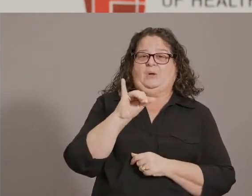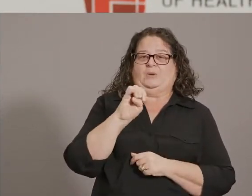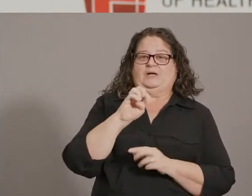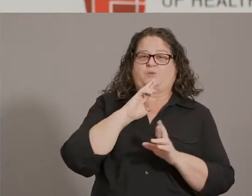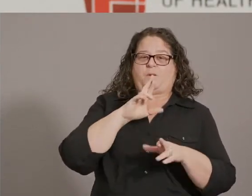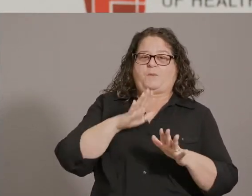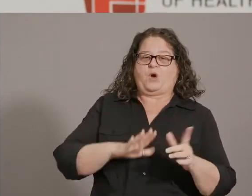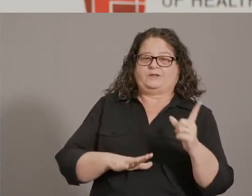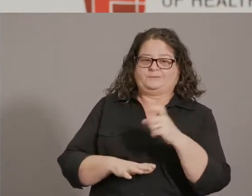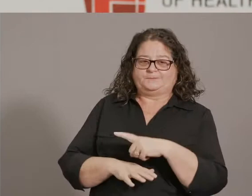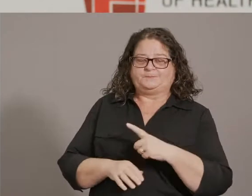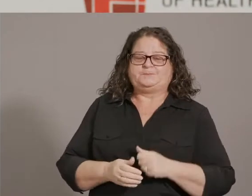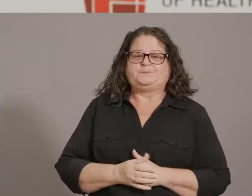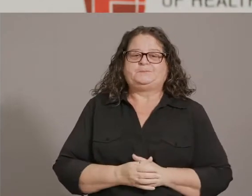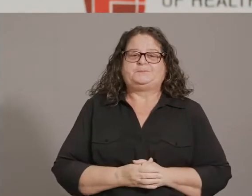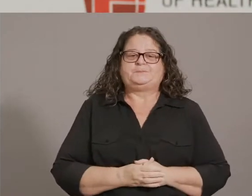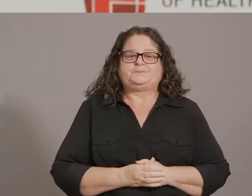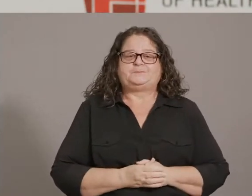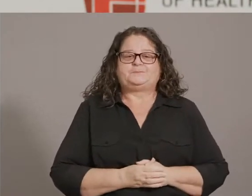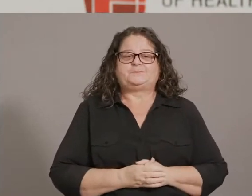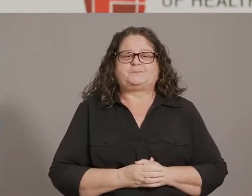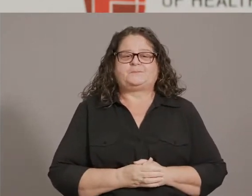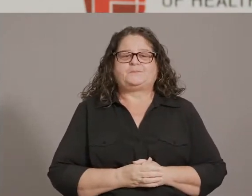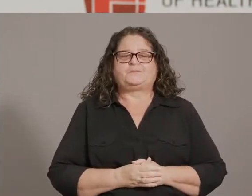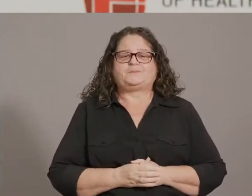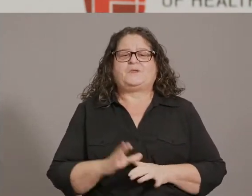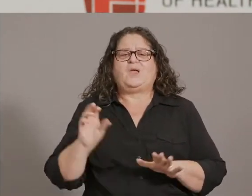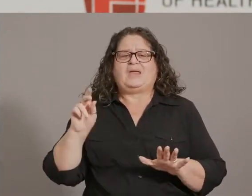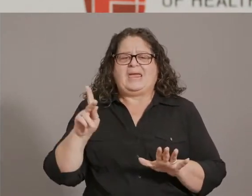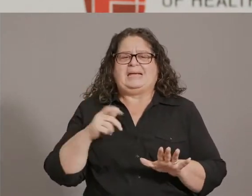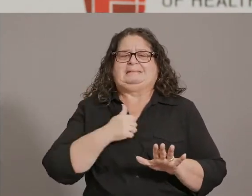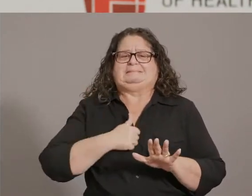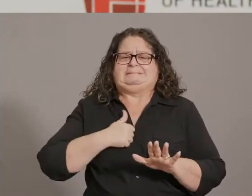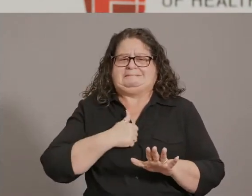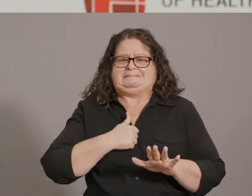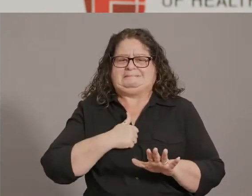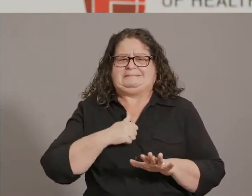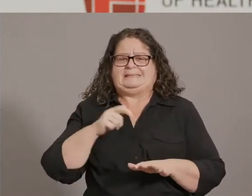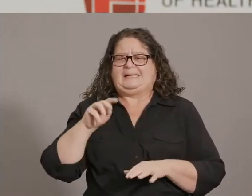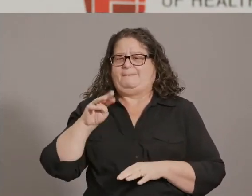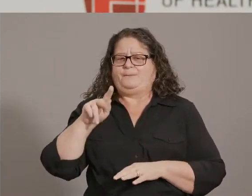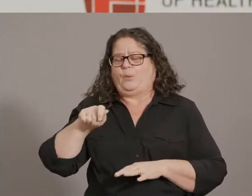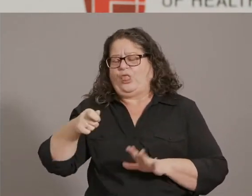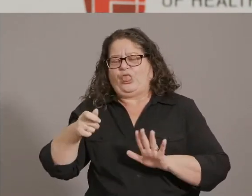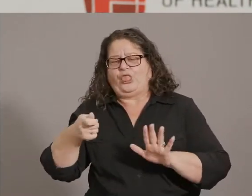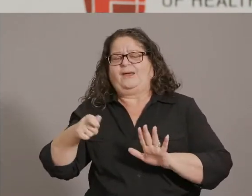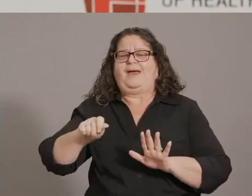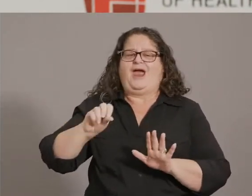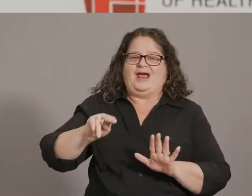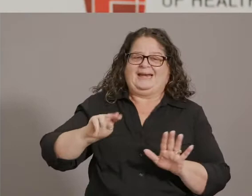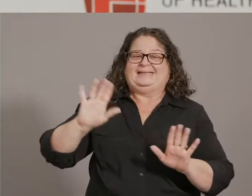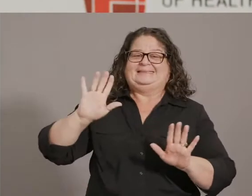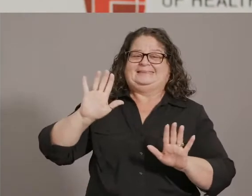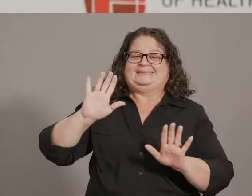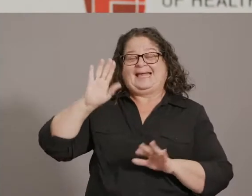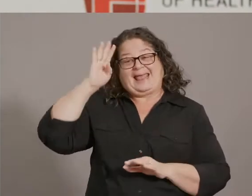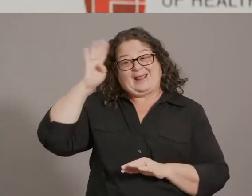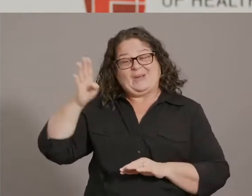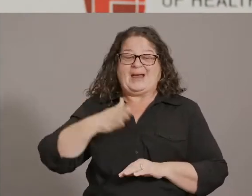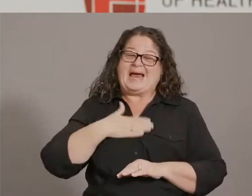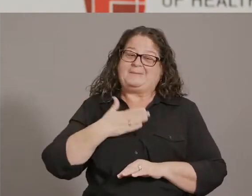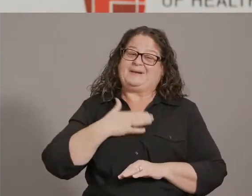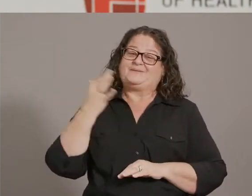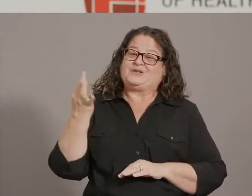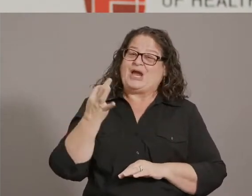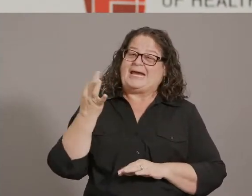unmute. There we go. Good. Well, hi, happy Friday. Let me start off with where we